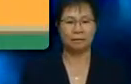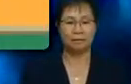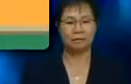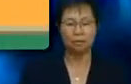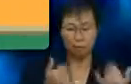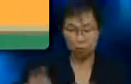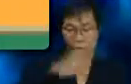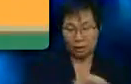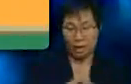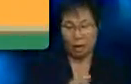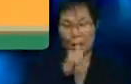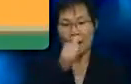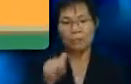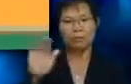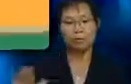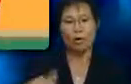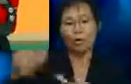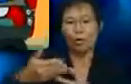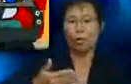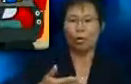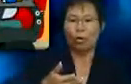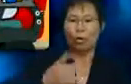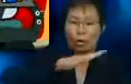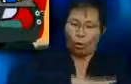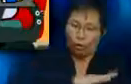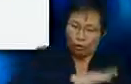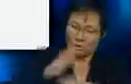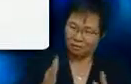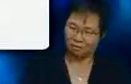Today, I am your host.